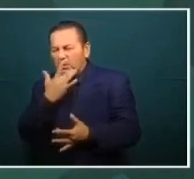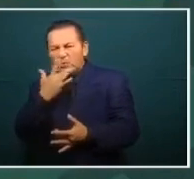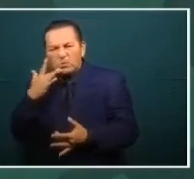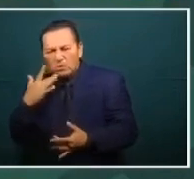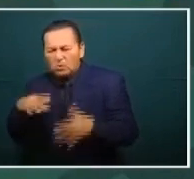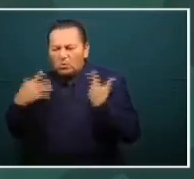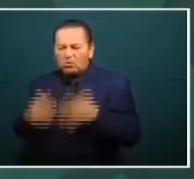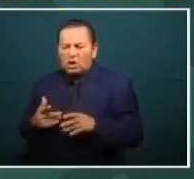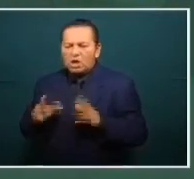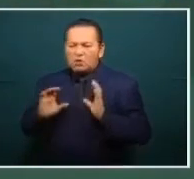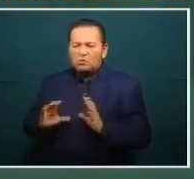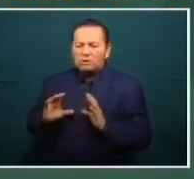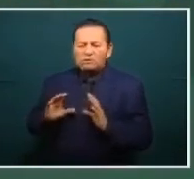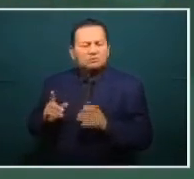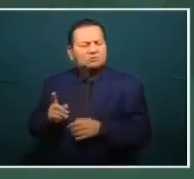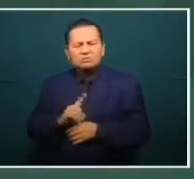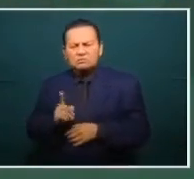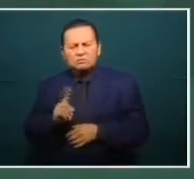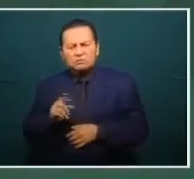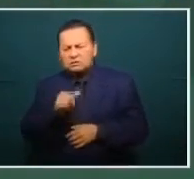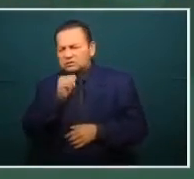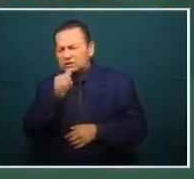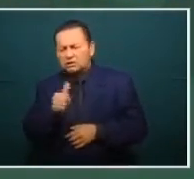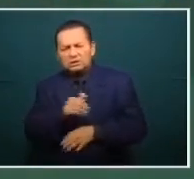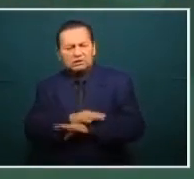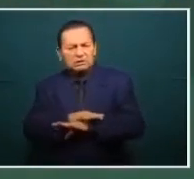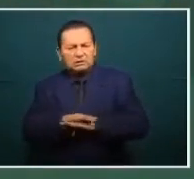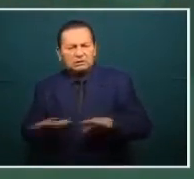There are no risks.